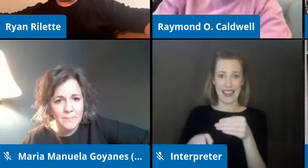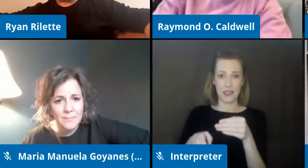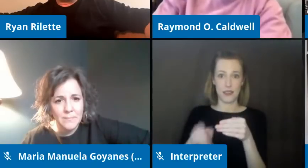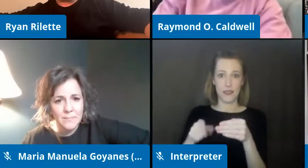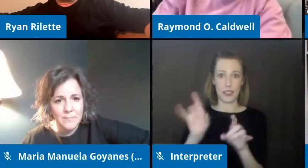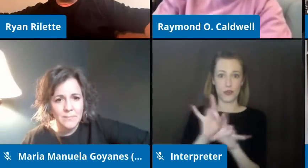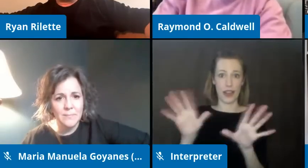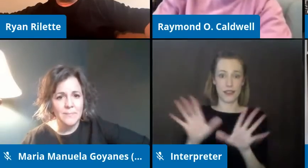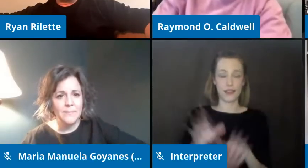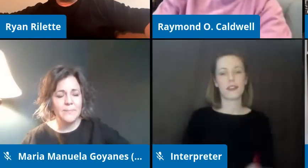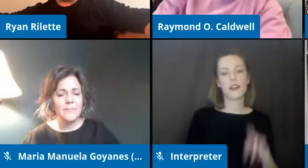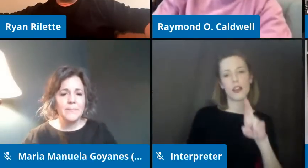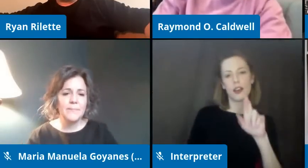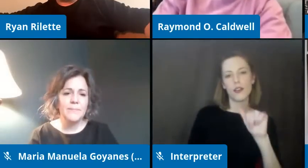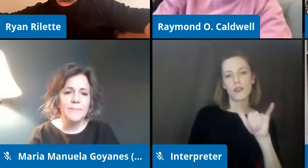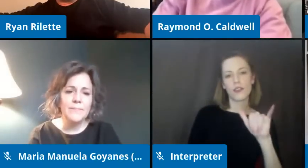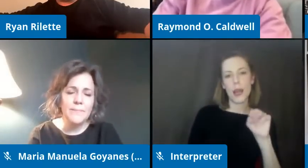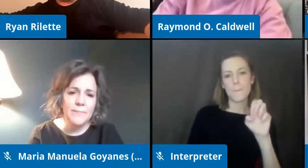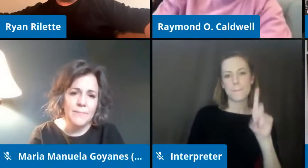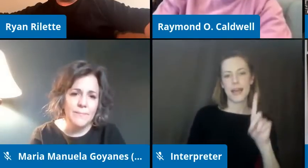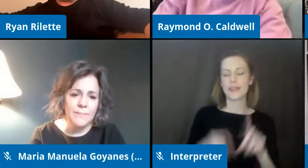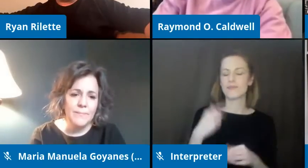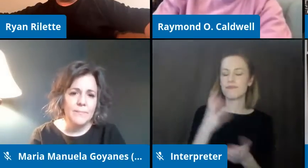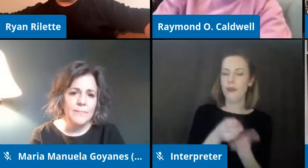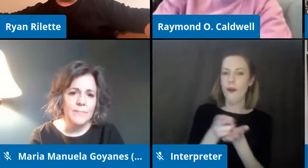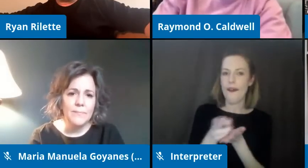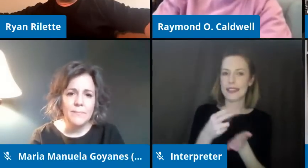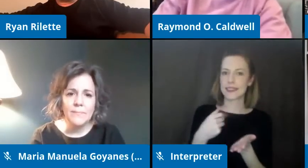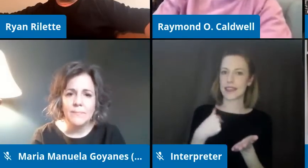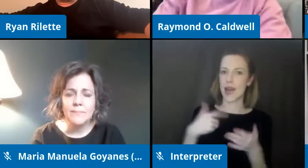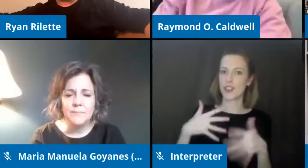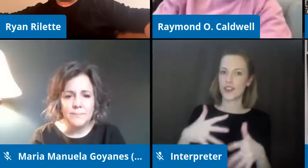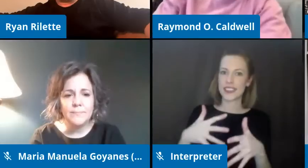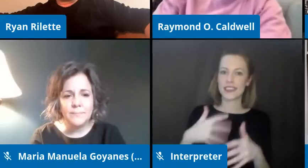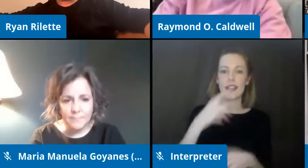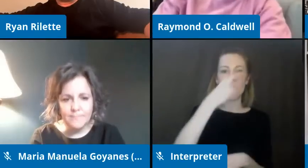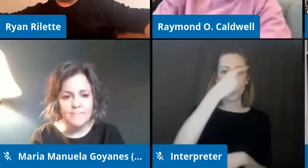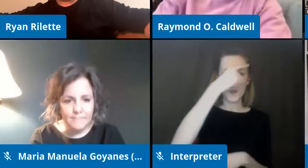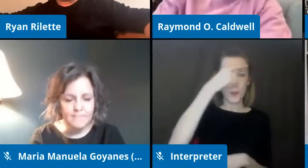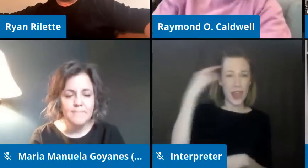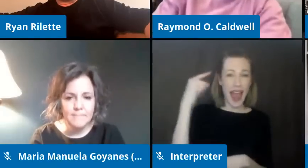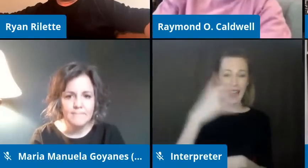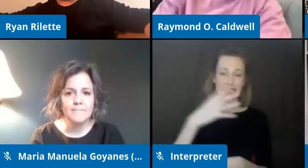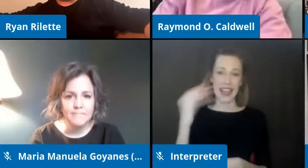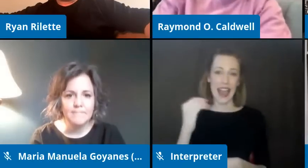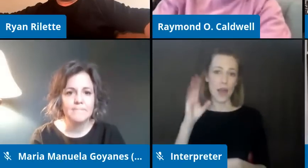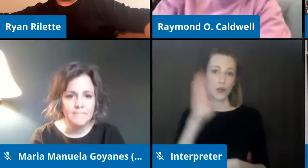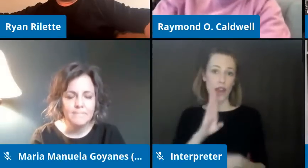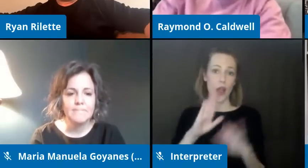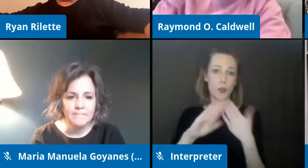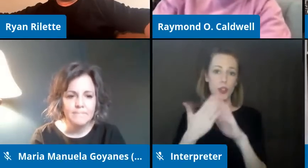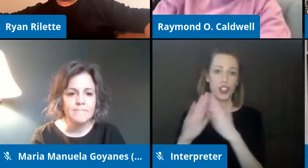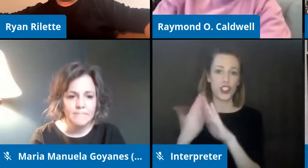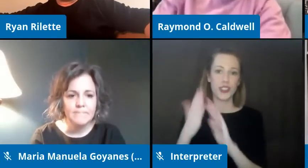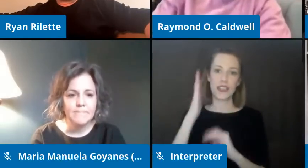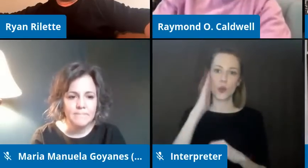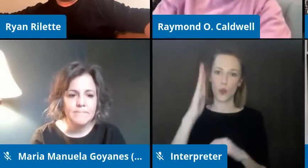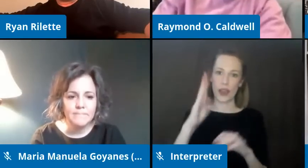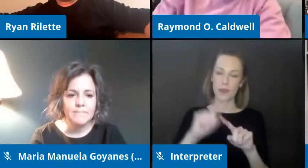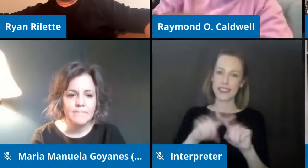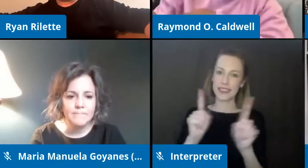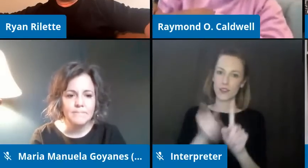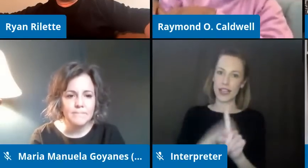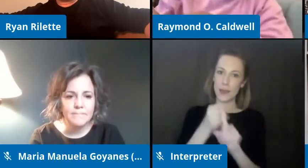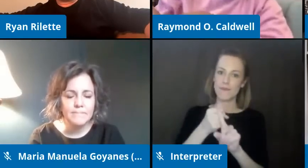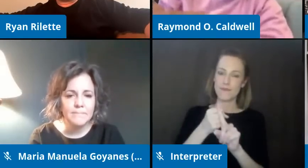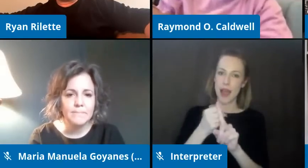bit nervous about that. You know, Black and brown communities will be disproportionately affected by this event. And when